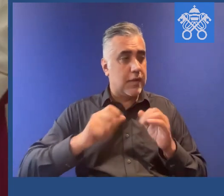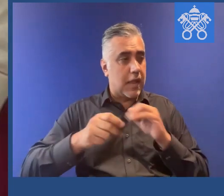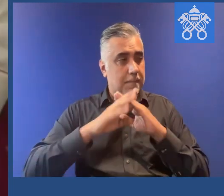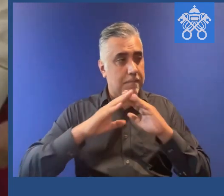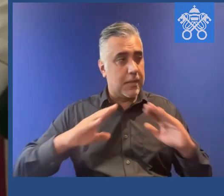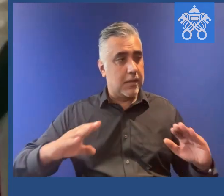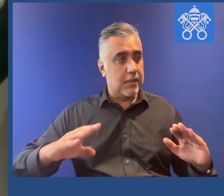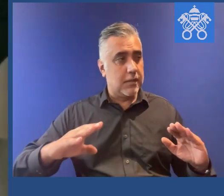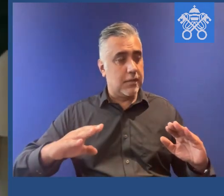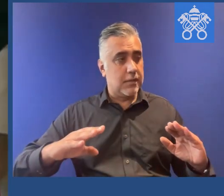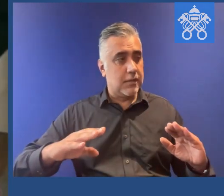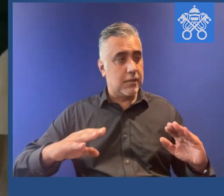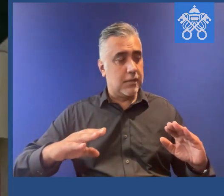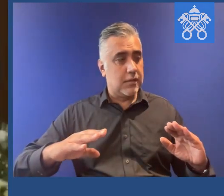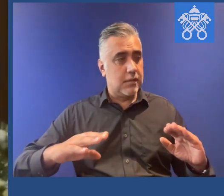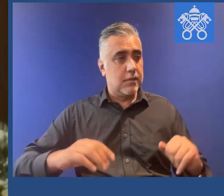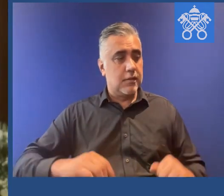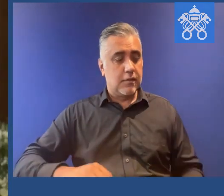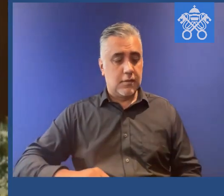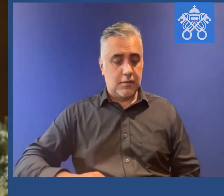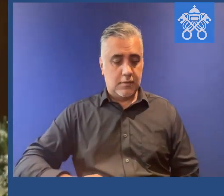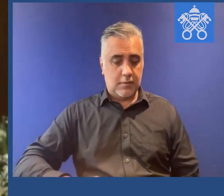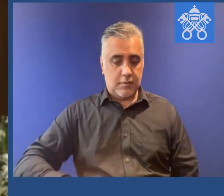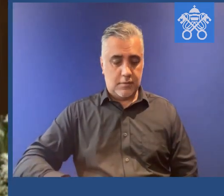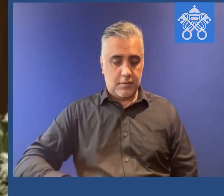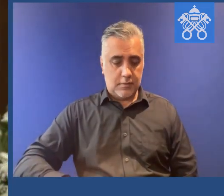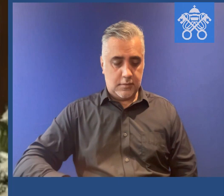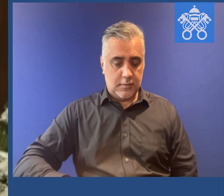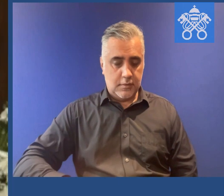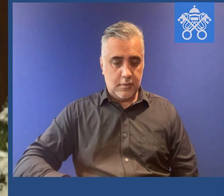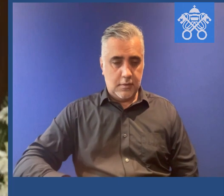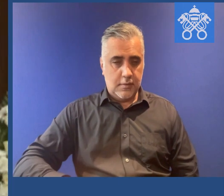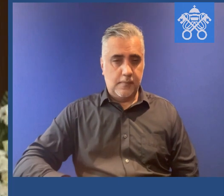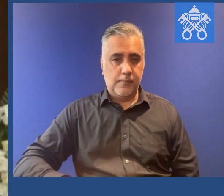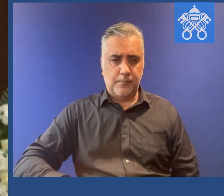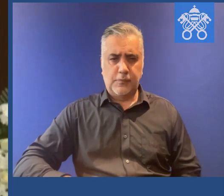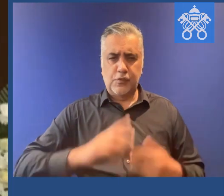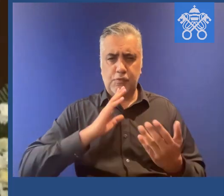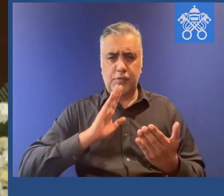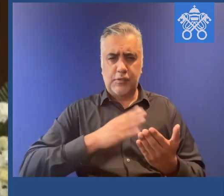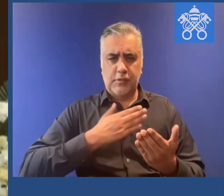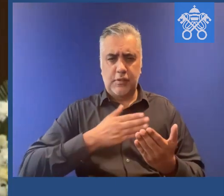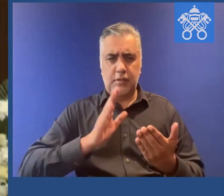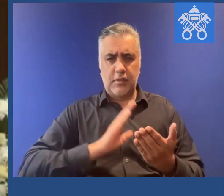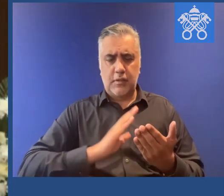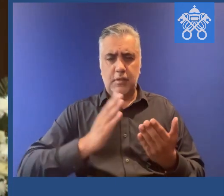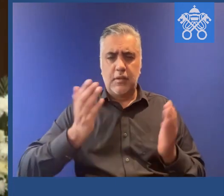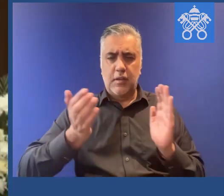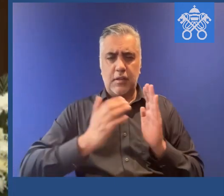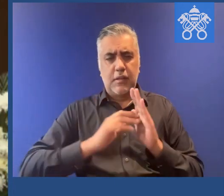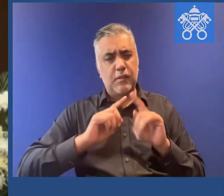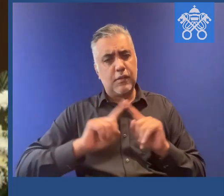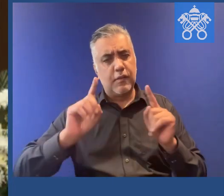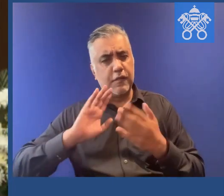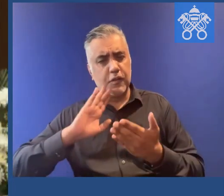peace. May the love of God our Father poured on